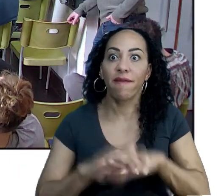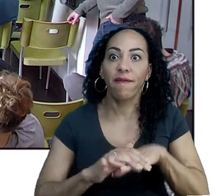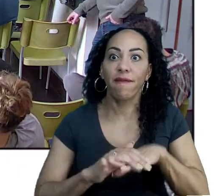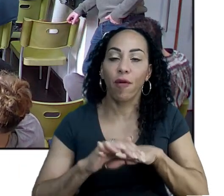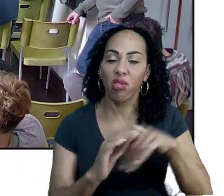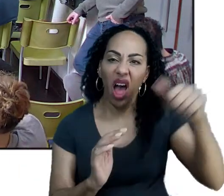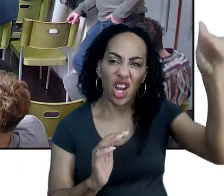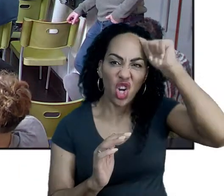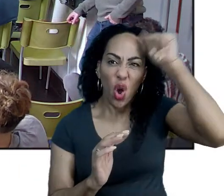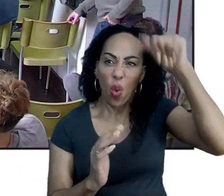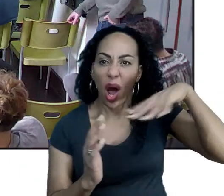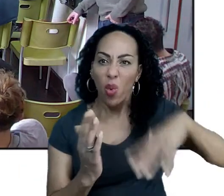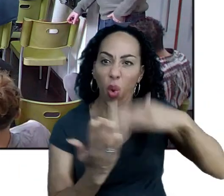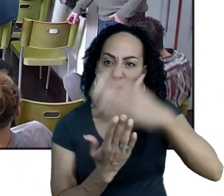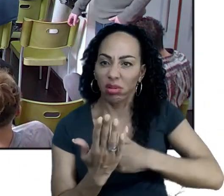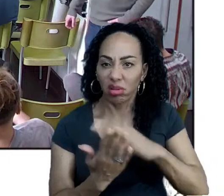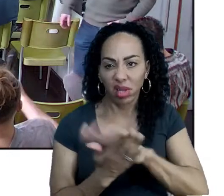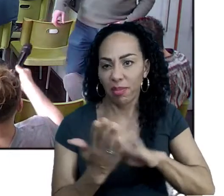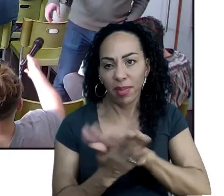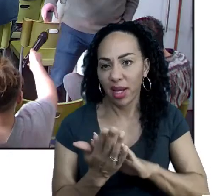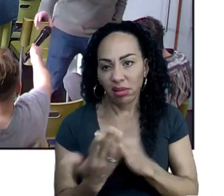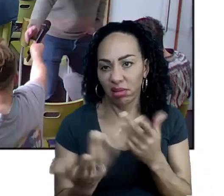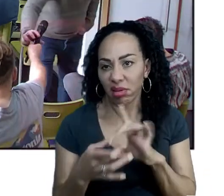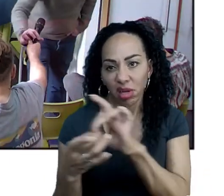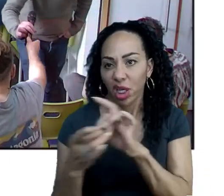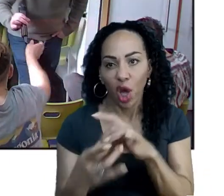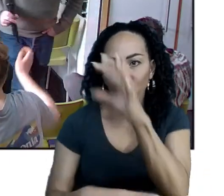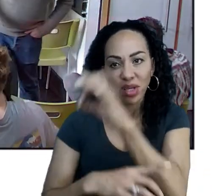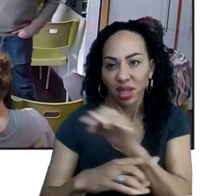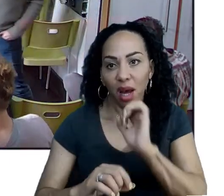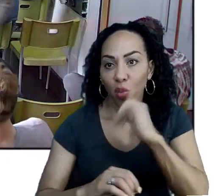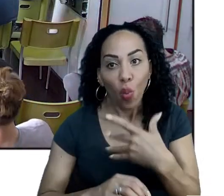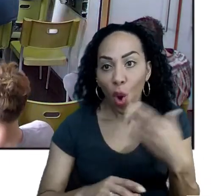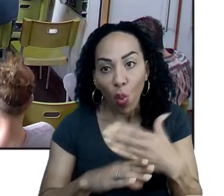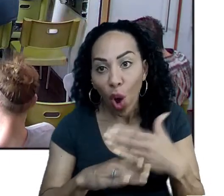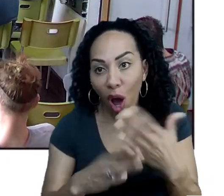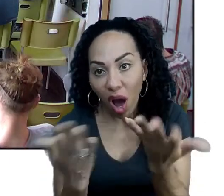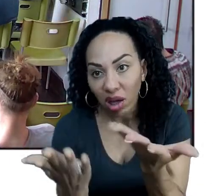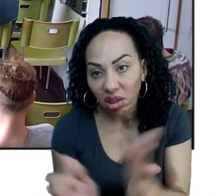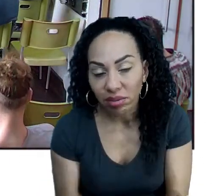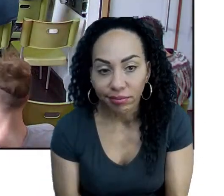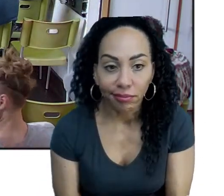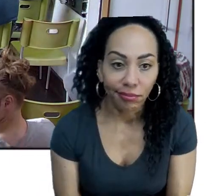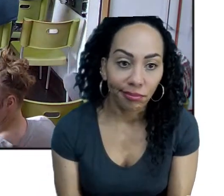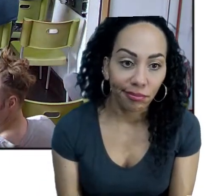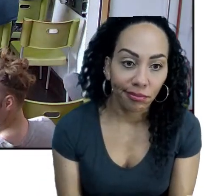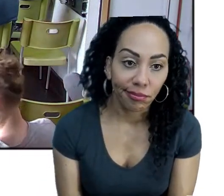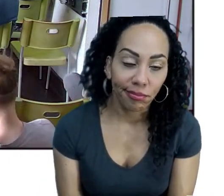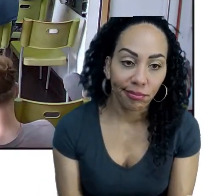yeah. Thanks. I think we got one online.